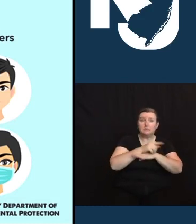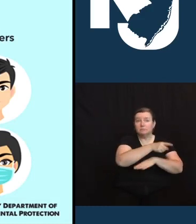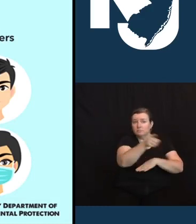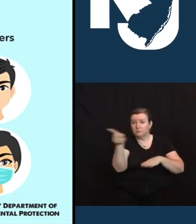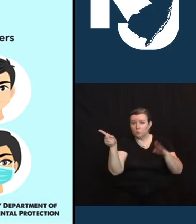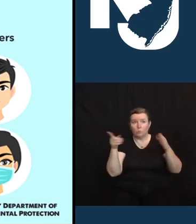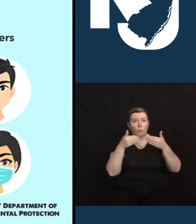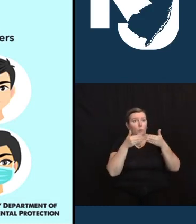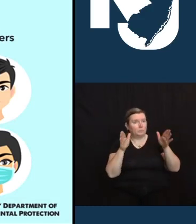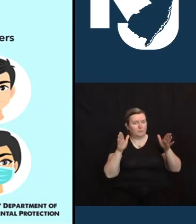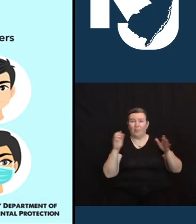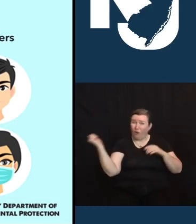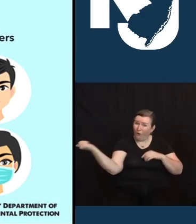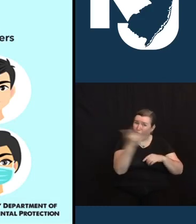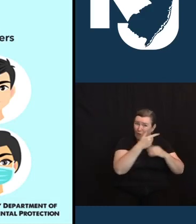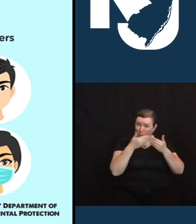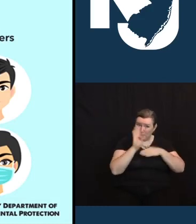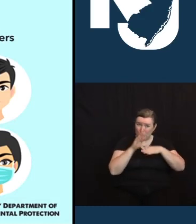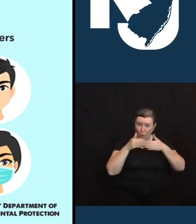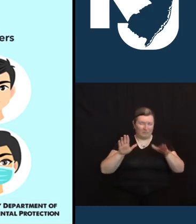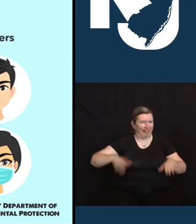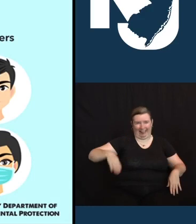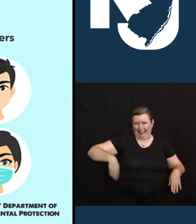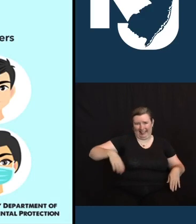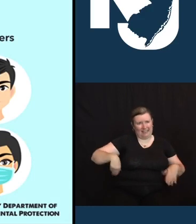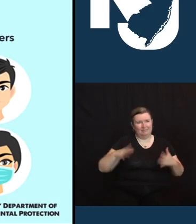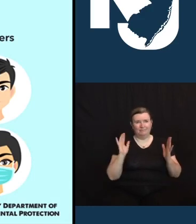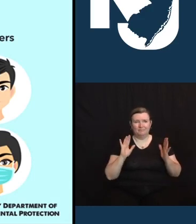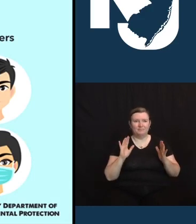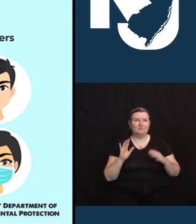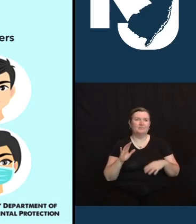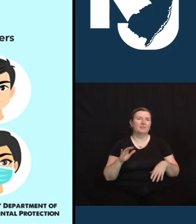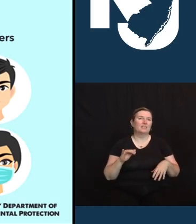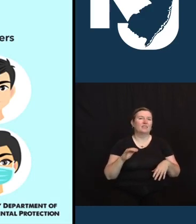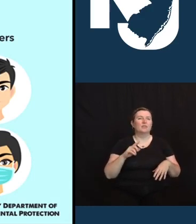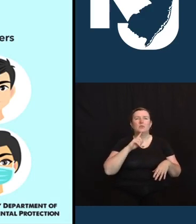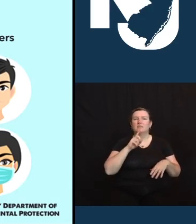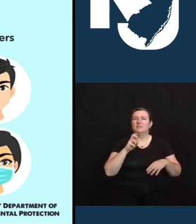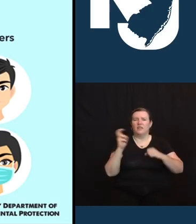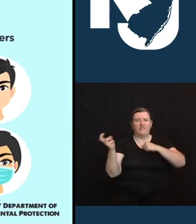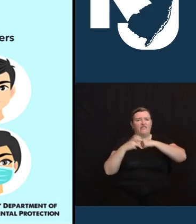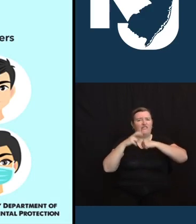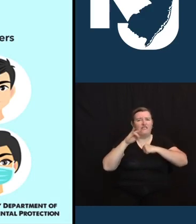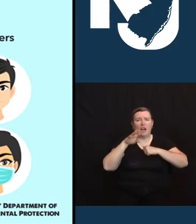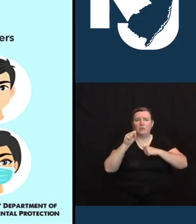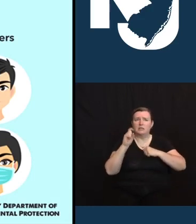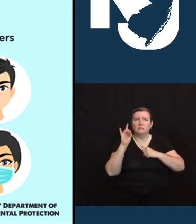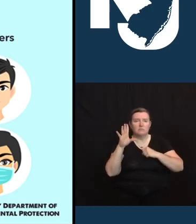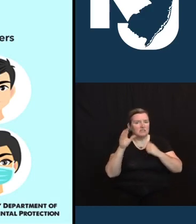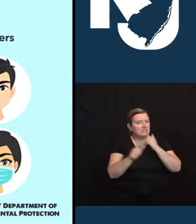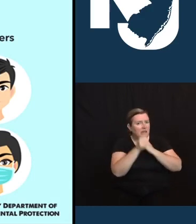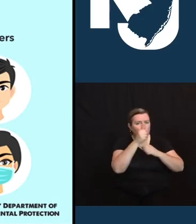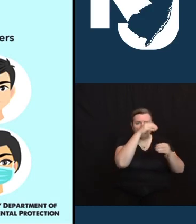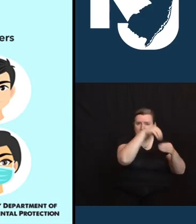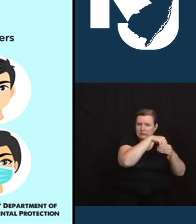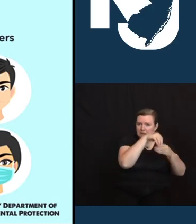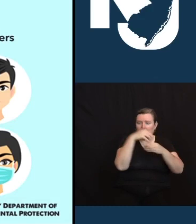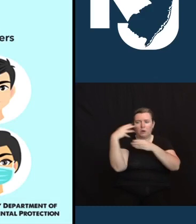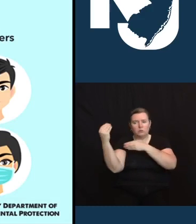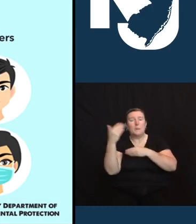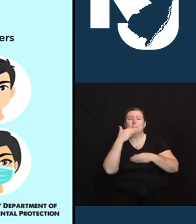close quarters and where crowds who aren't taking precautions seriously can more easily spread it. This is, in fact,